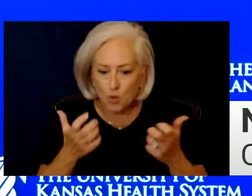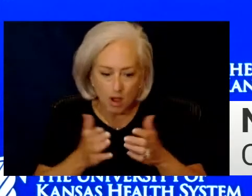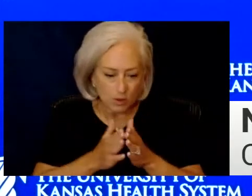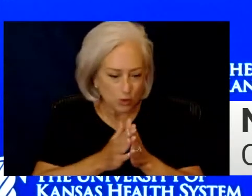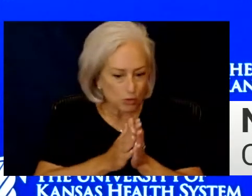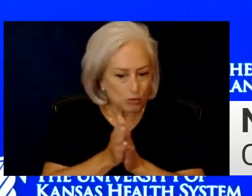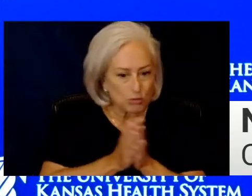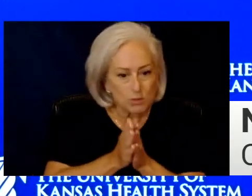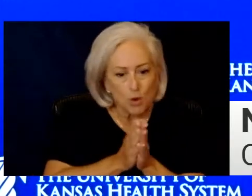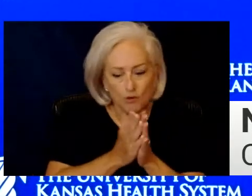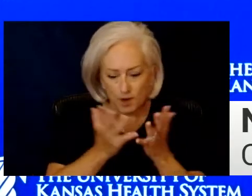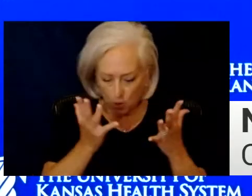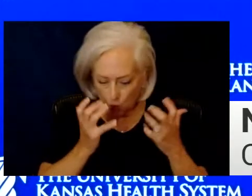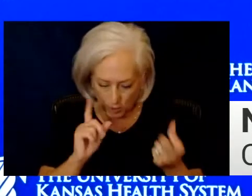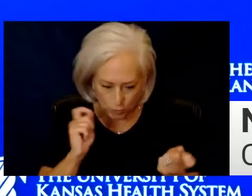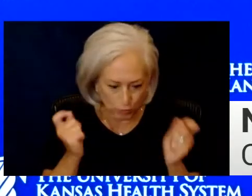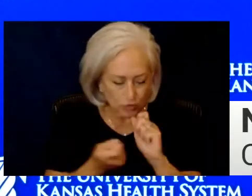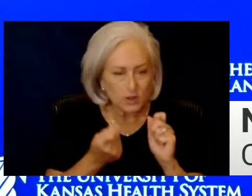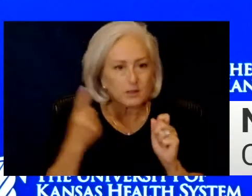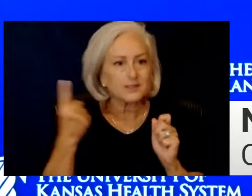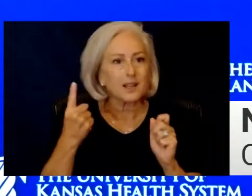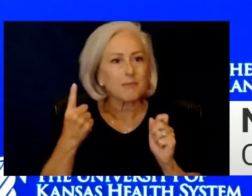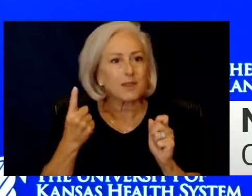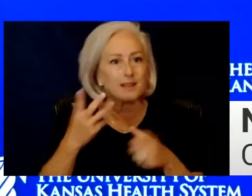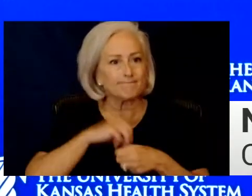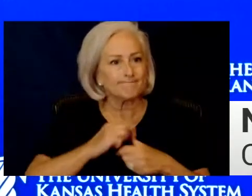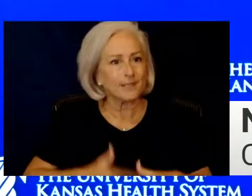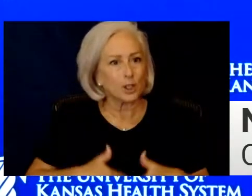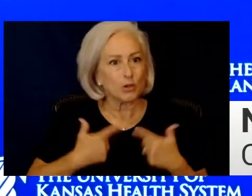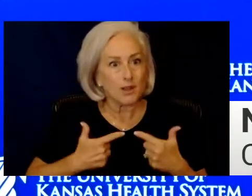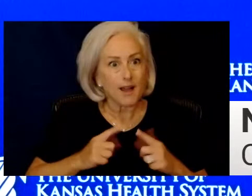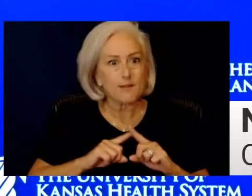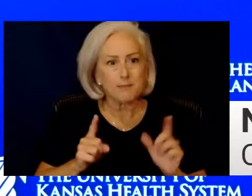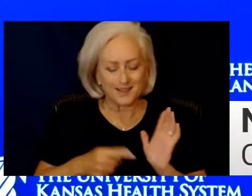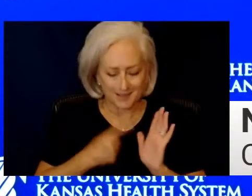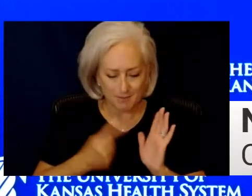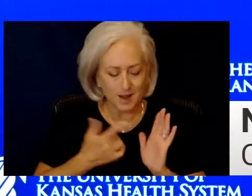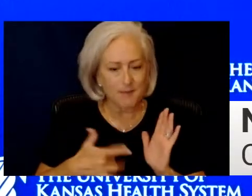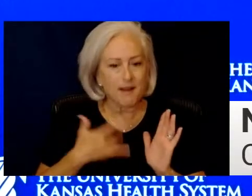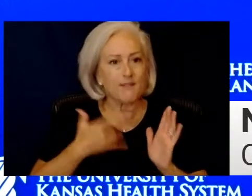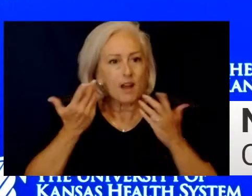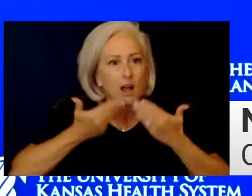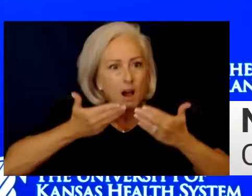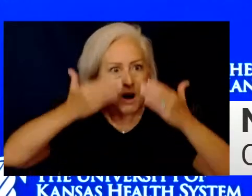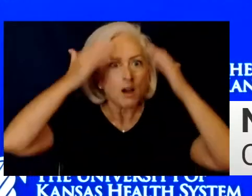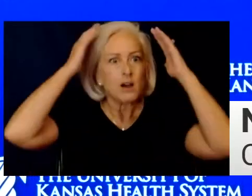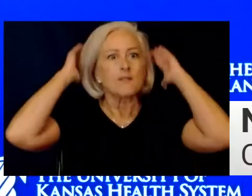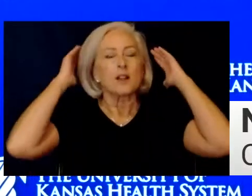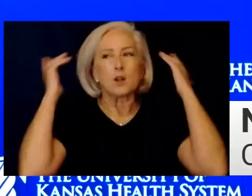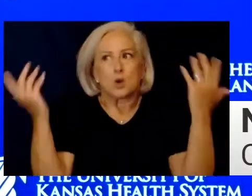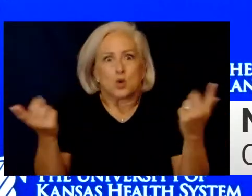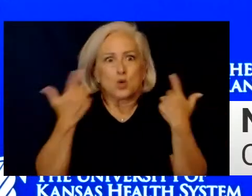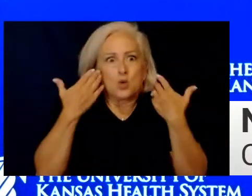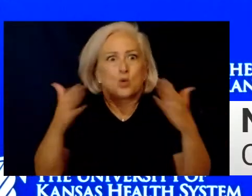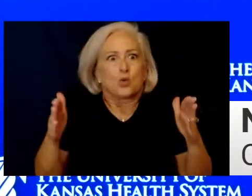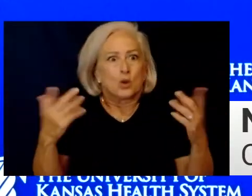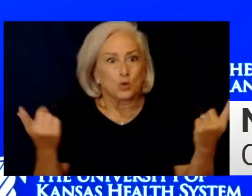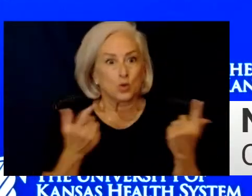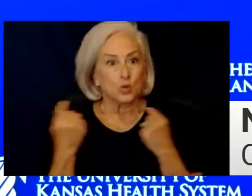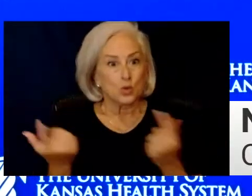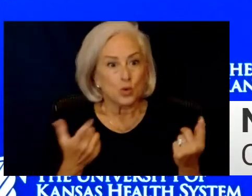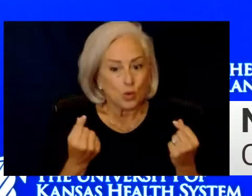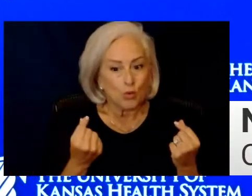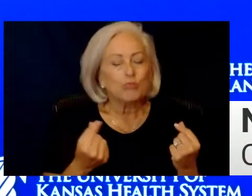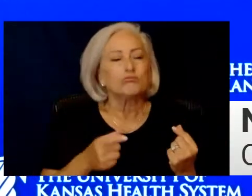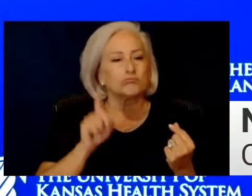become overwhelming, then you need to be willing and able to reach out for help. And it's not about any sort